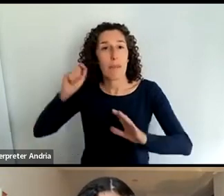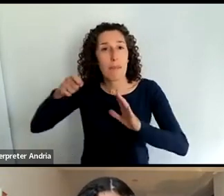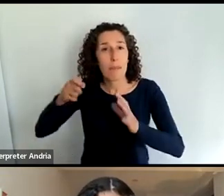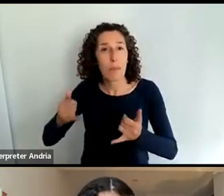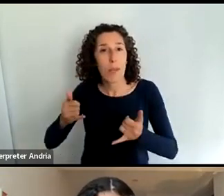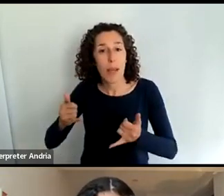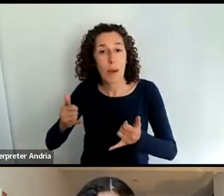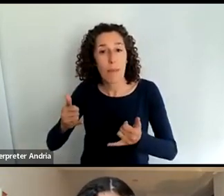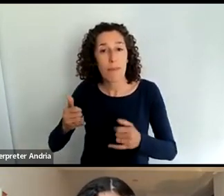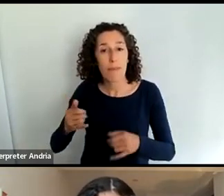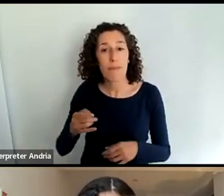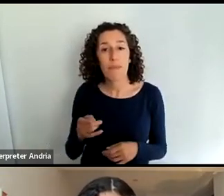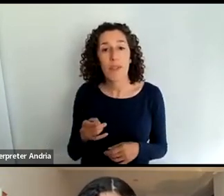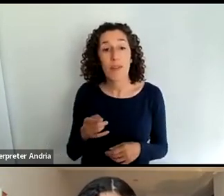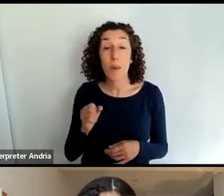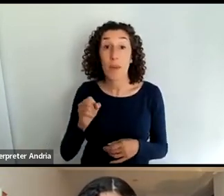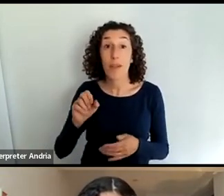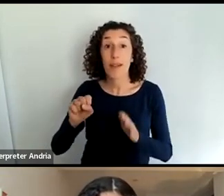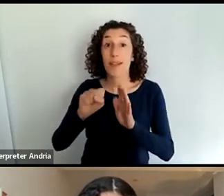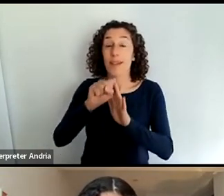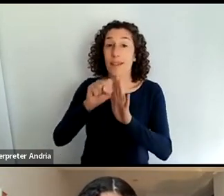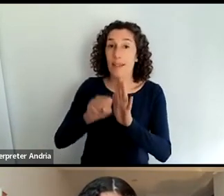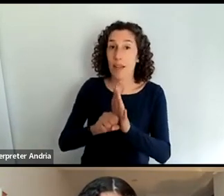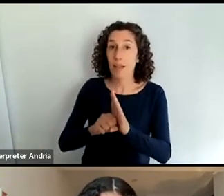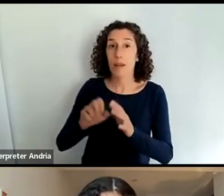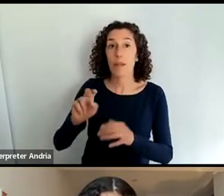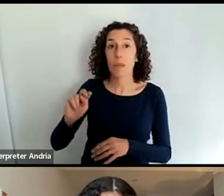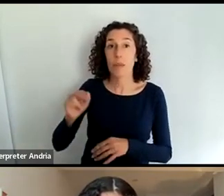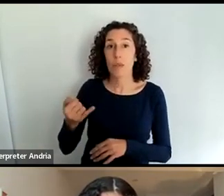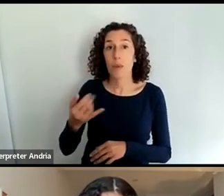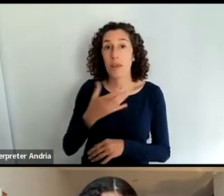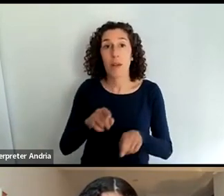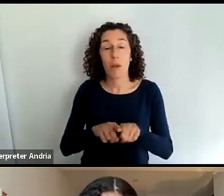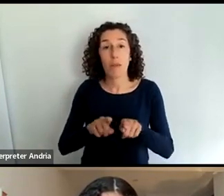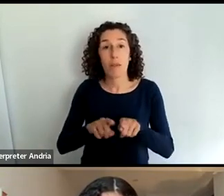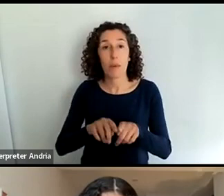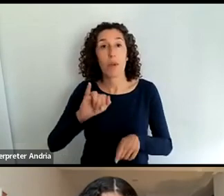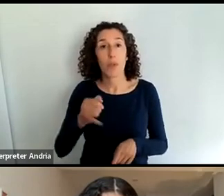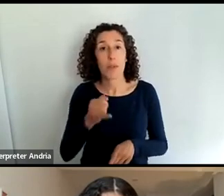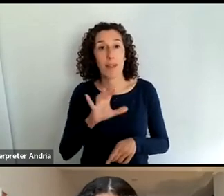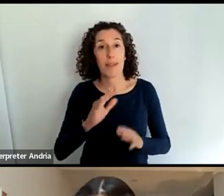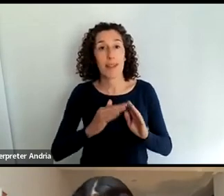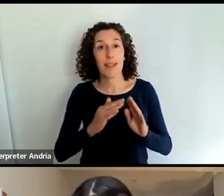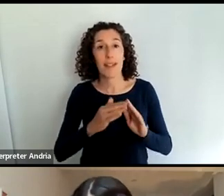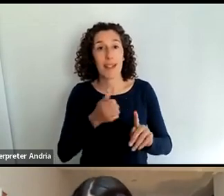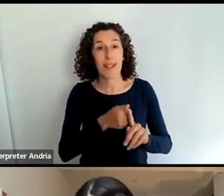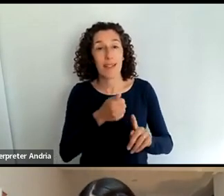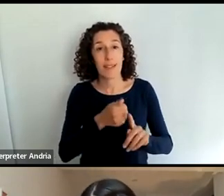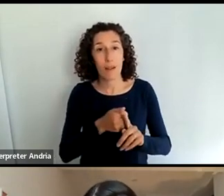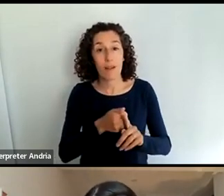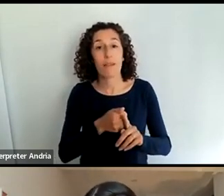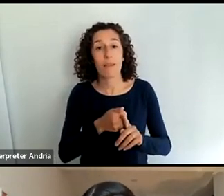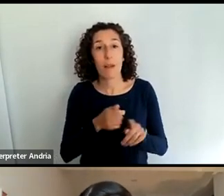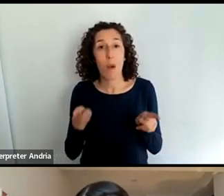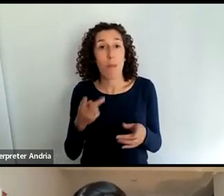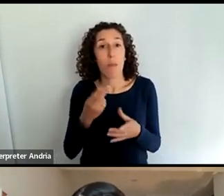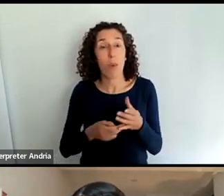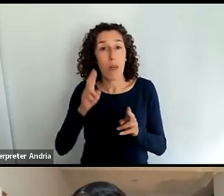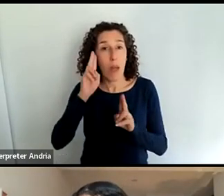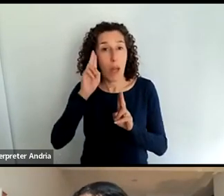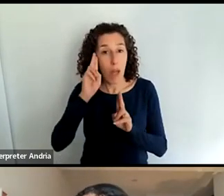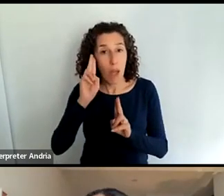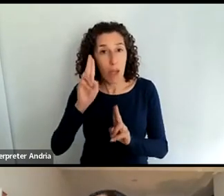was the state of New Jersey, but also the city of Jersey City were honoring Venus,